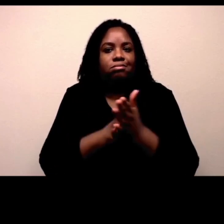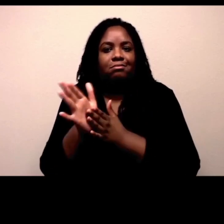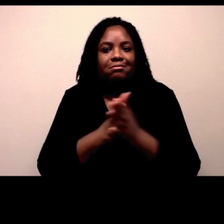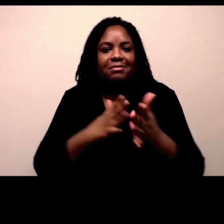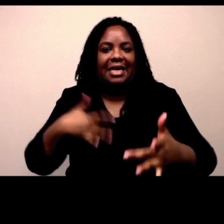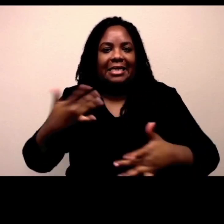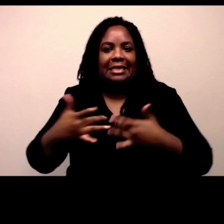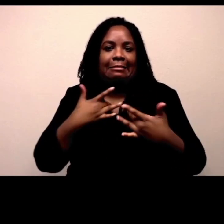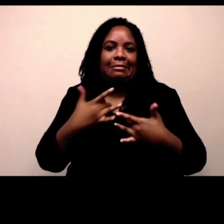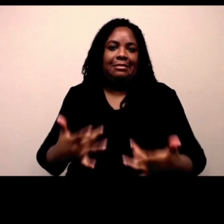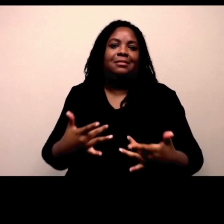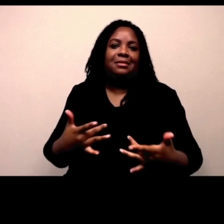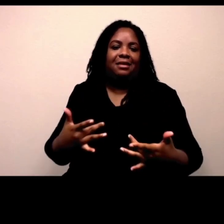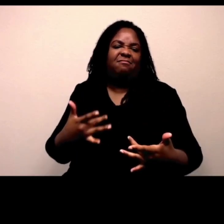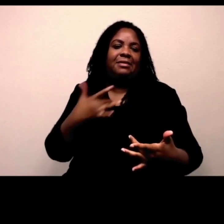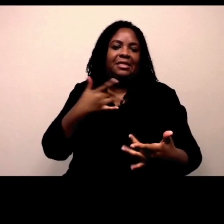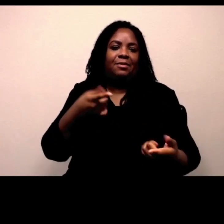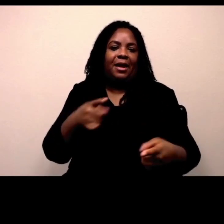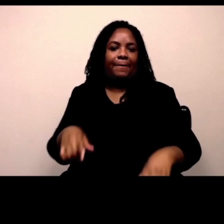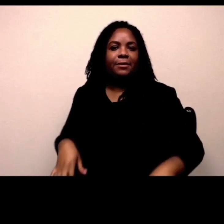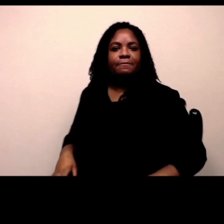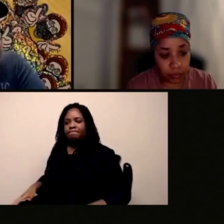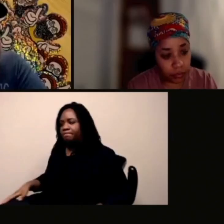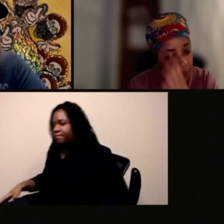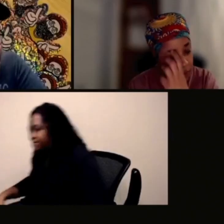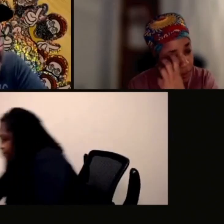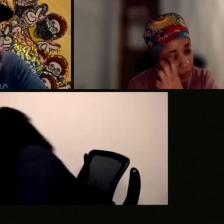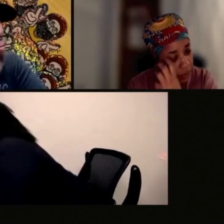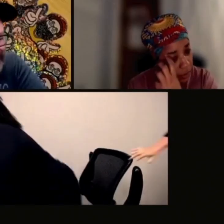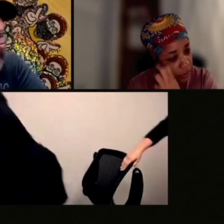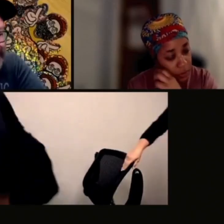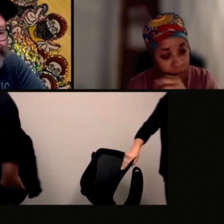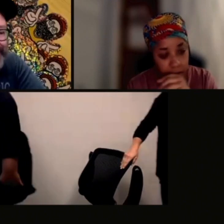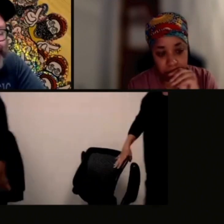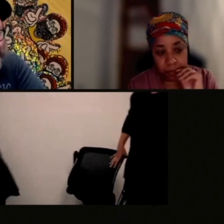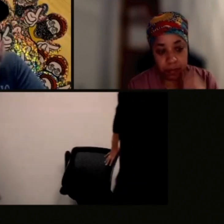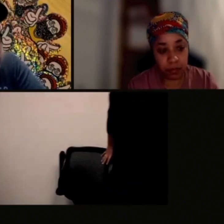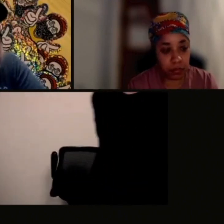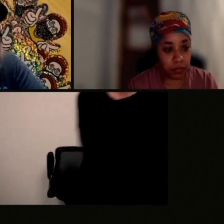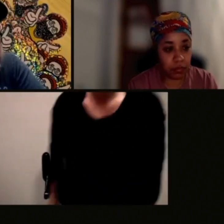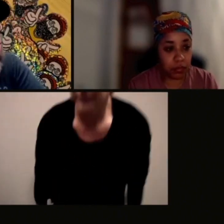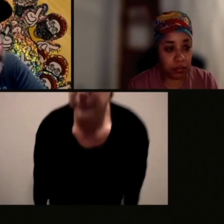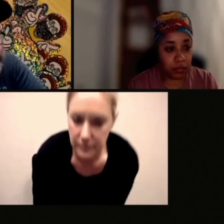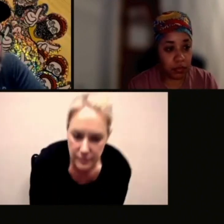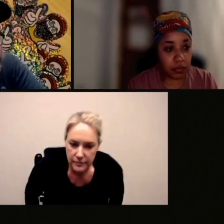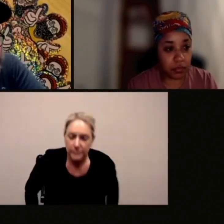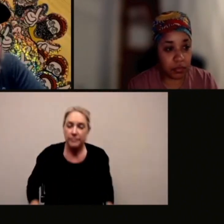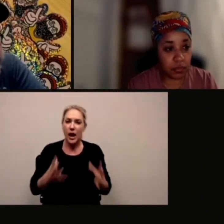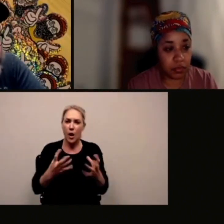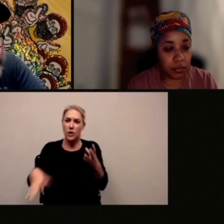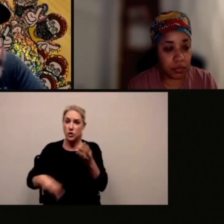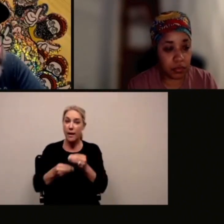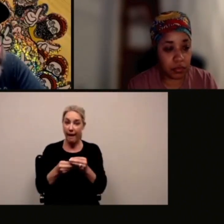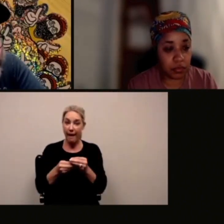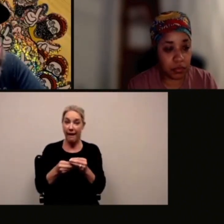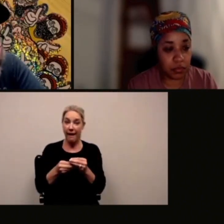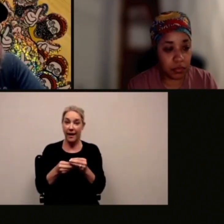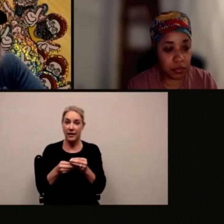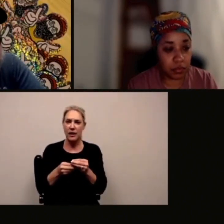that's usually how I go at it. Love it. Something I wanted to add to this too. I'm checking the